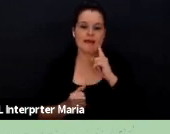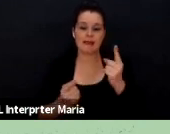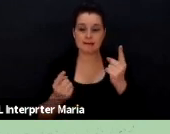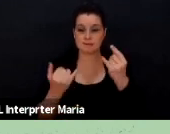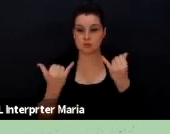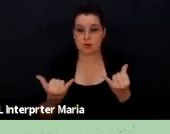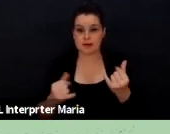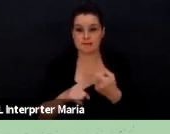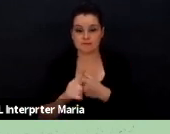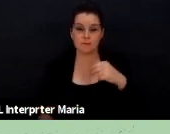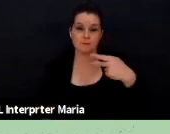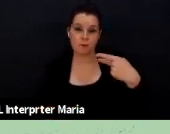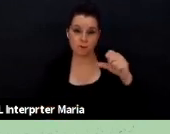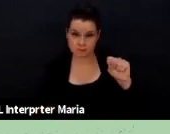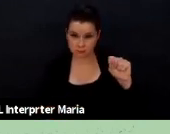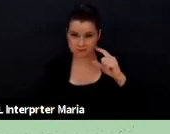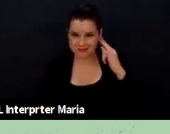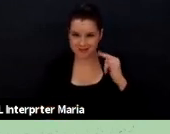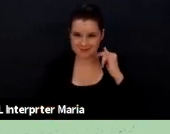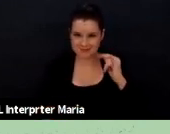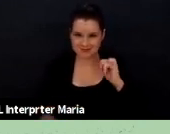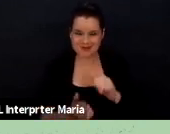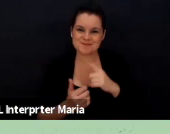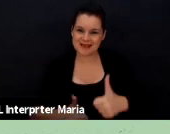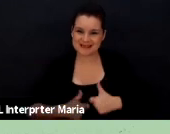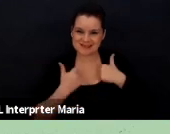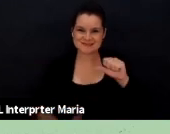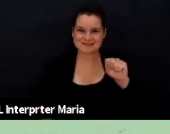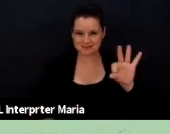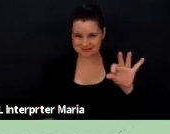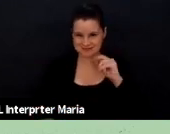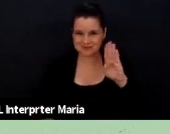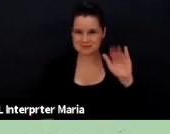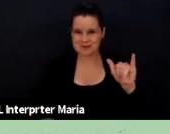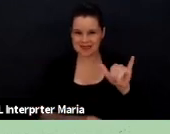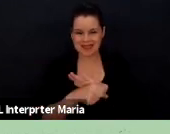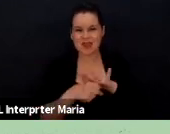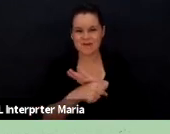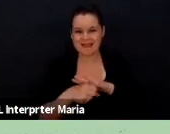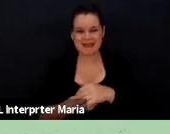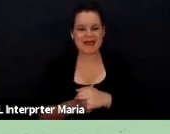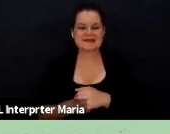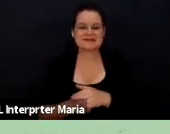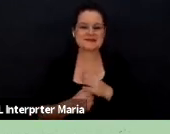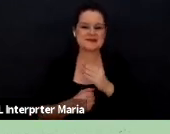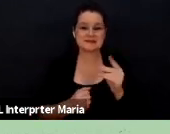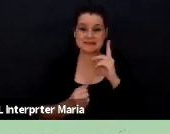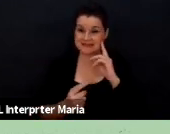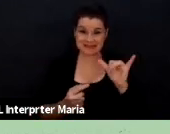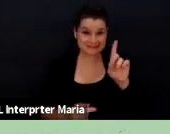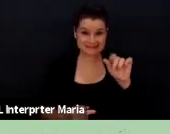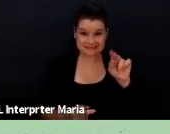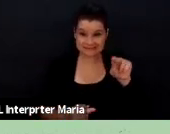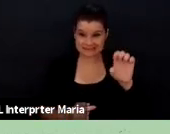now from Palm Springs, California, but I live in San Francisco in the Bay Area. And like Denise,